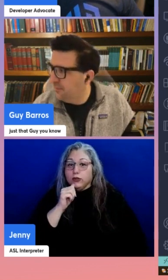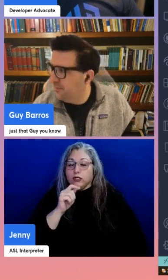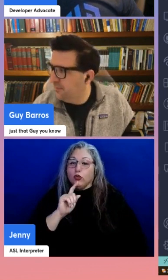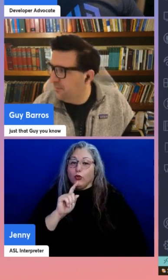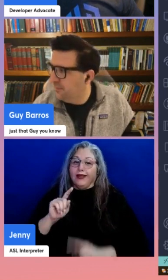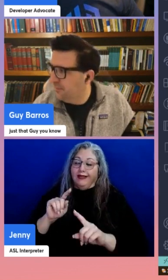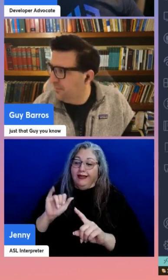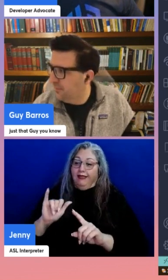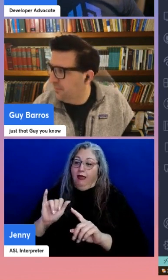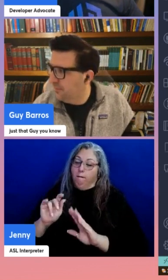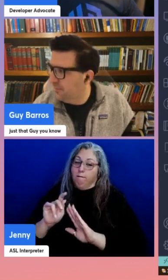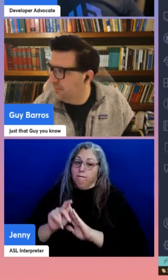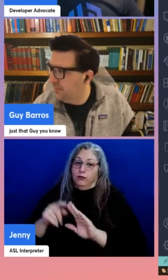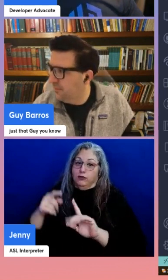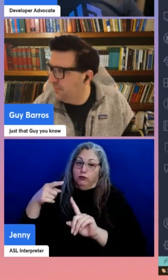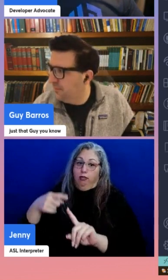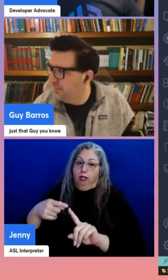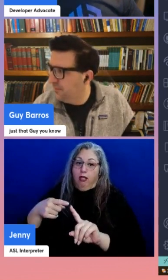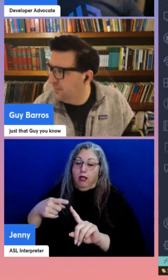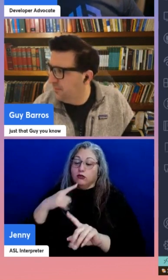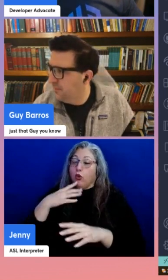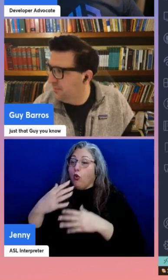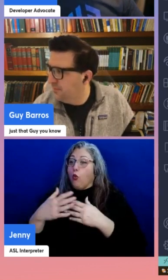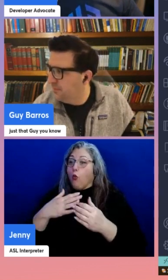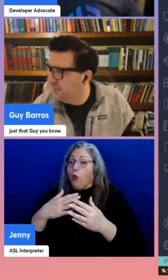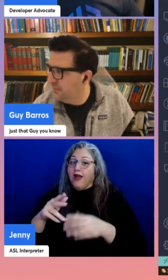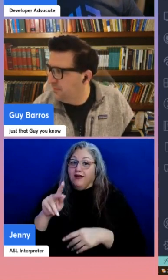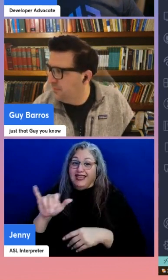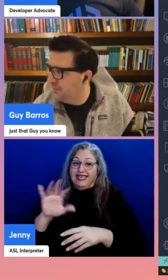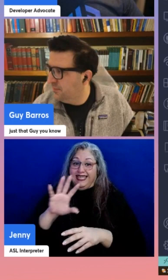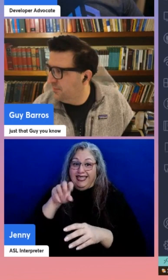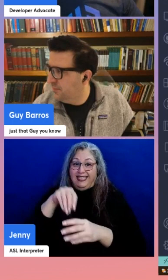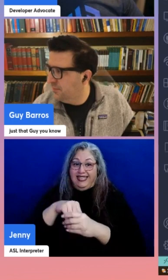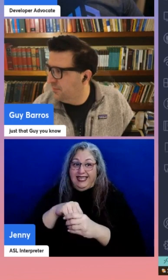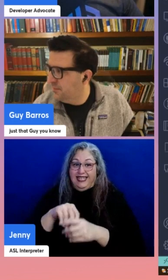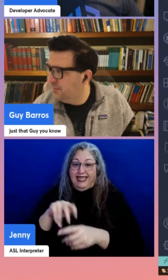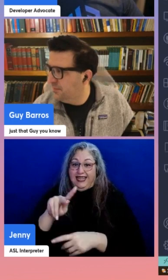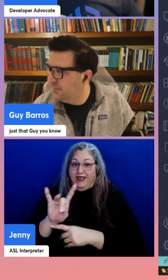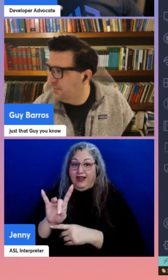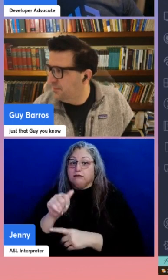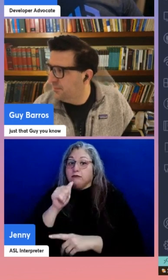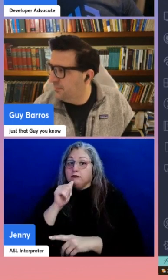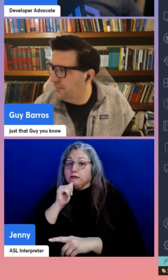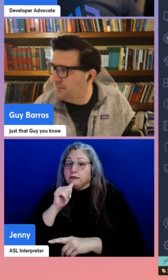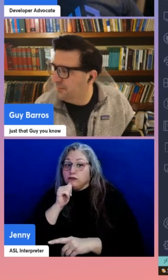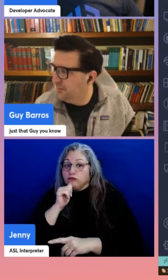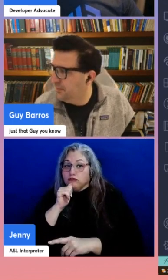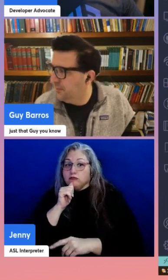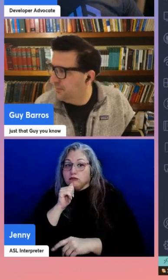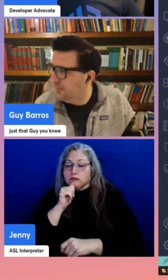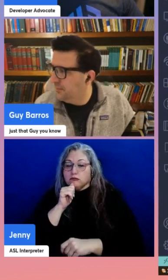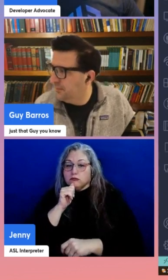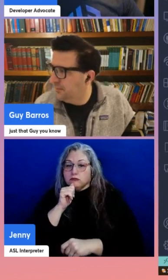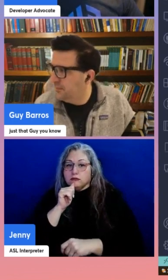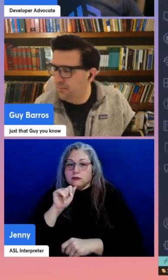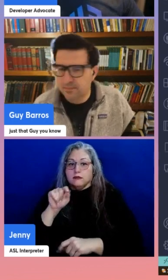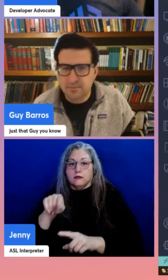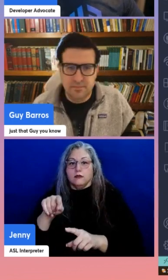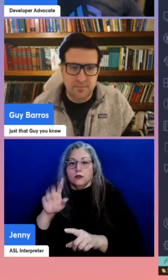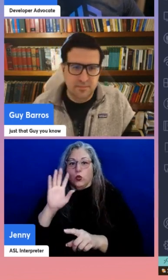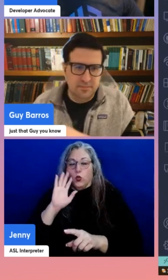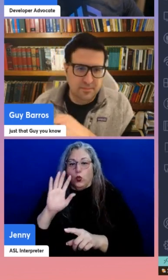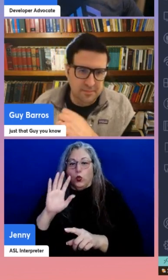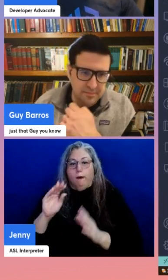that any of the keys inside of the Kubernetes secret is going to be mounted